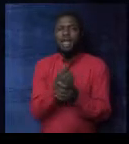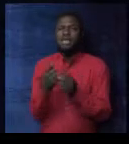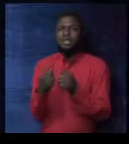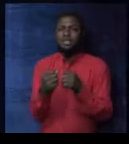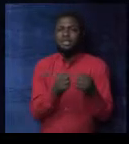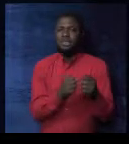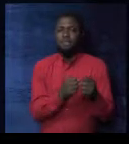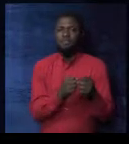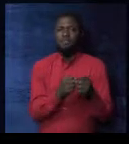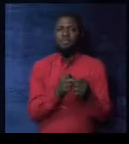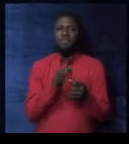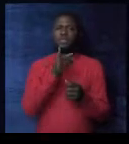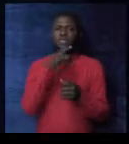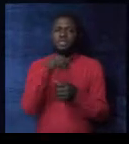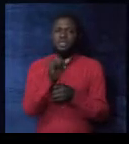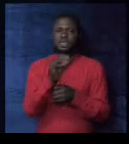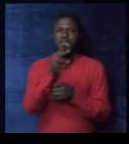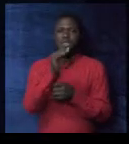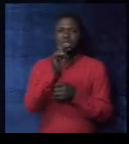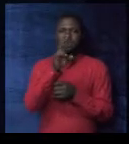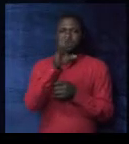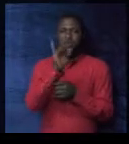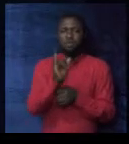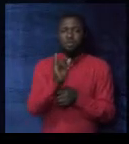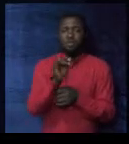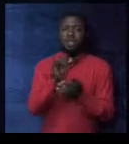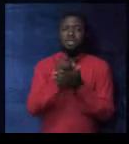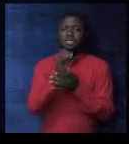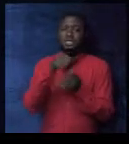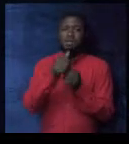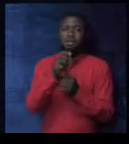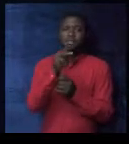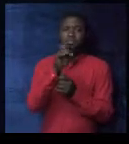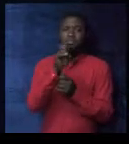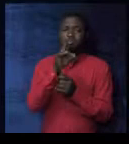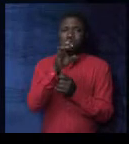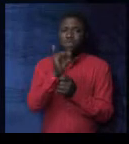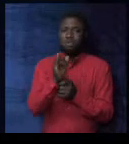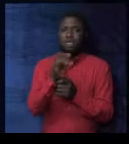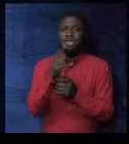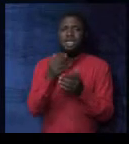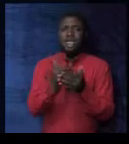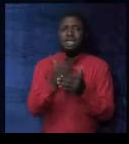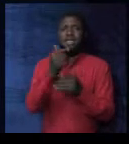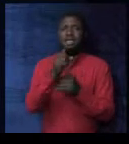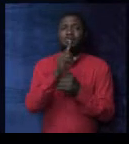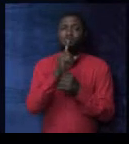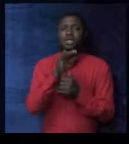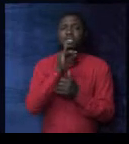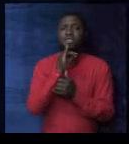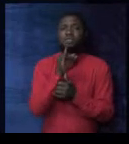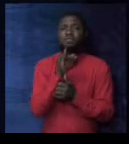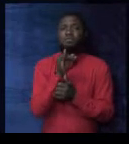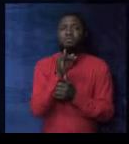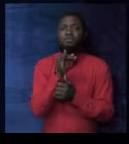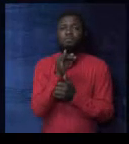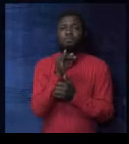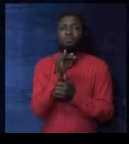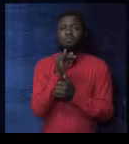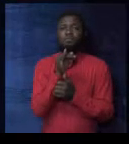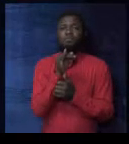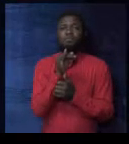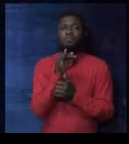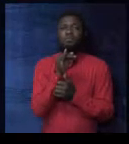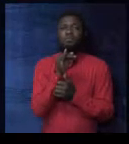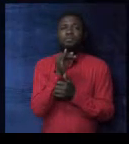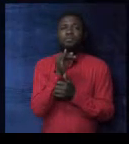smallest planet in the solar system? It's still Mercury. So that's about Mercury. Moving on to the next one. What do you think the next planet will be from